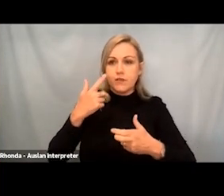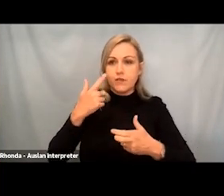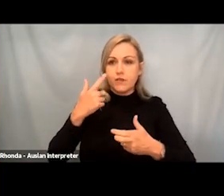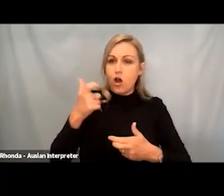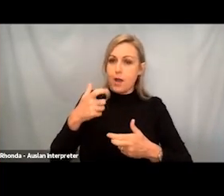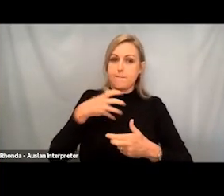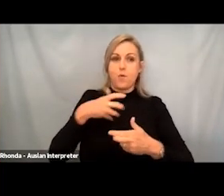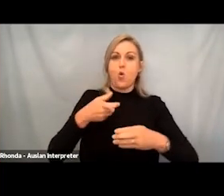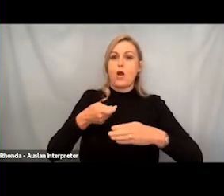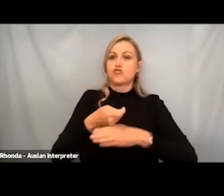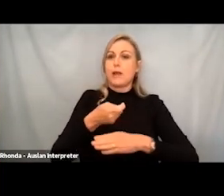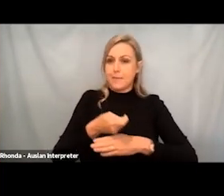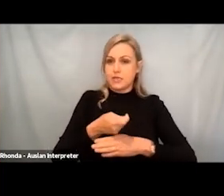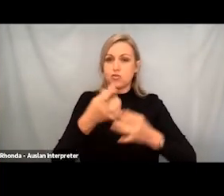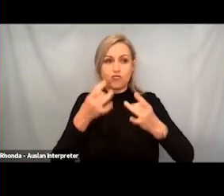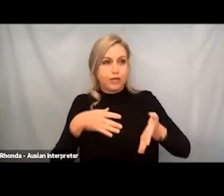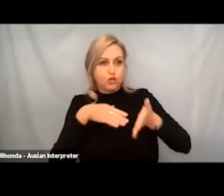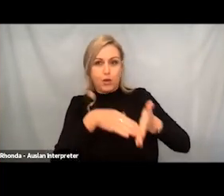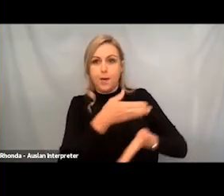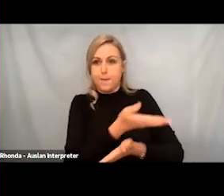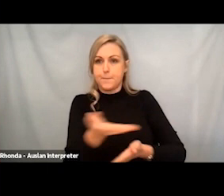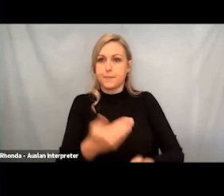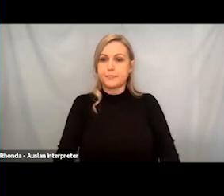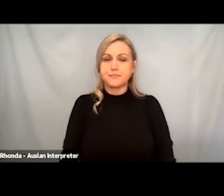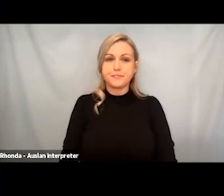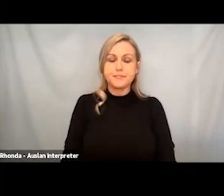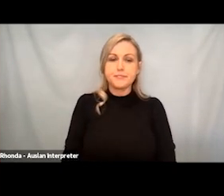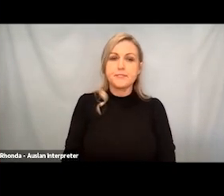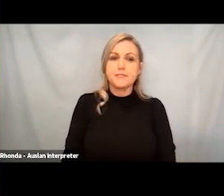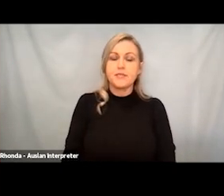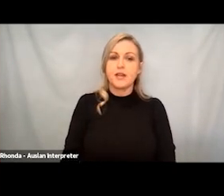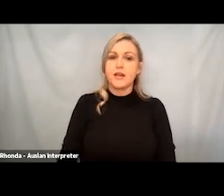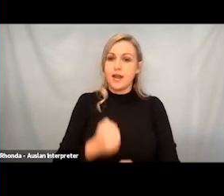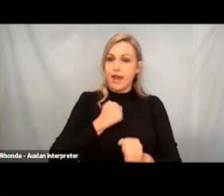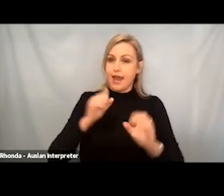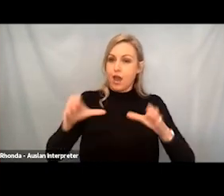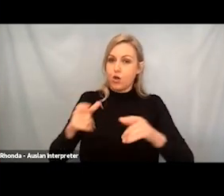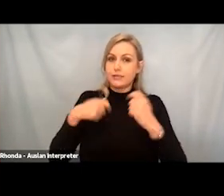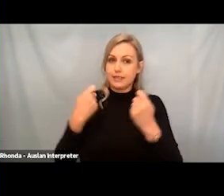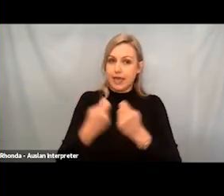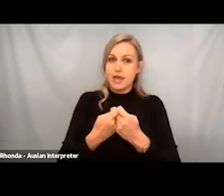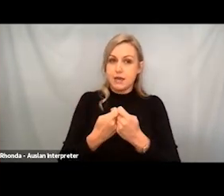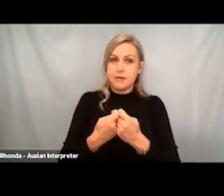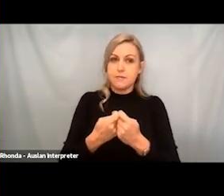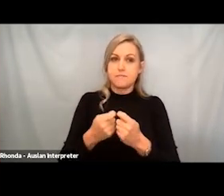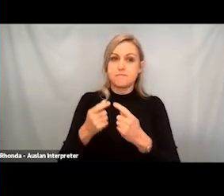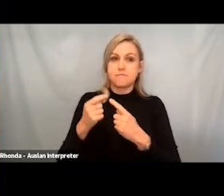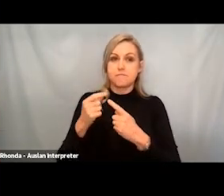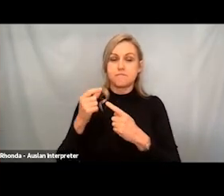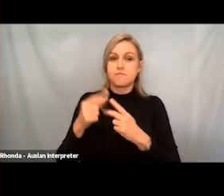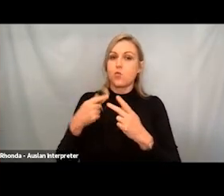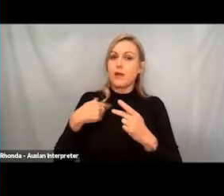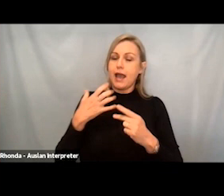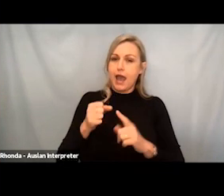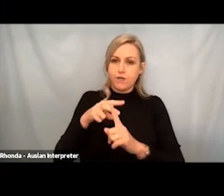more treatments are available for us. Where our team, led by Krista, conducted a